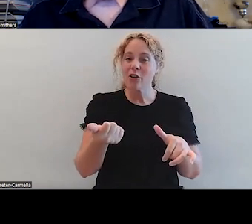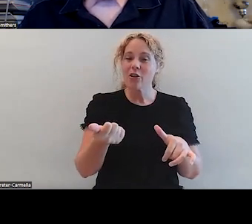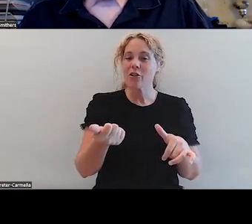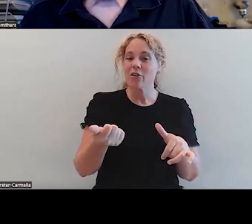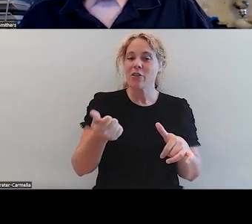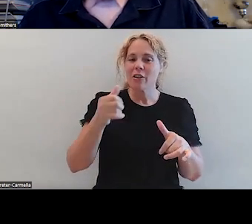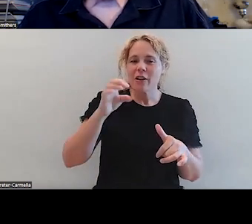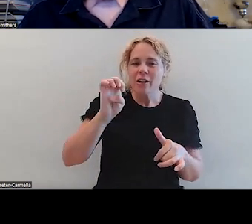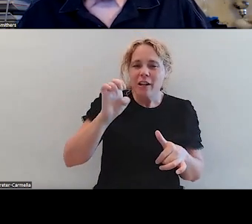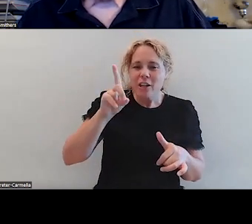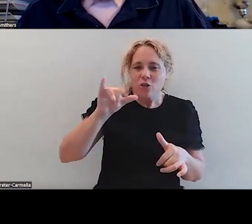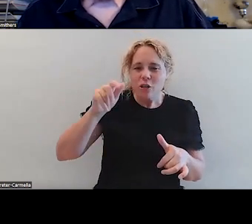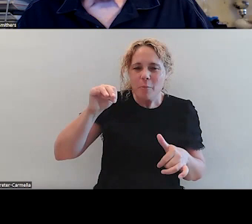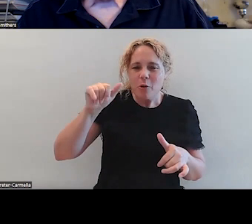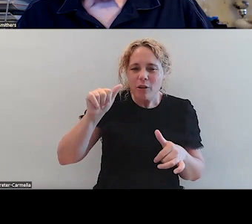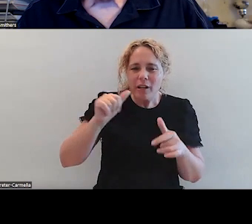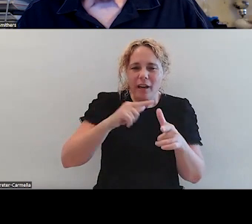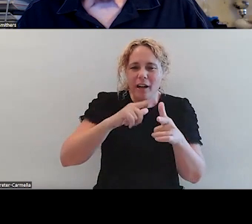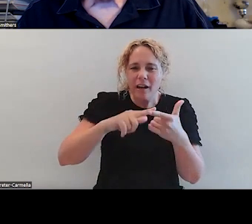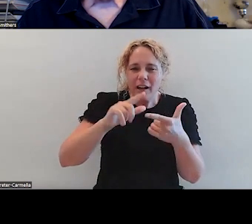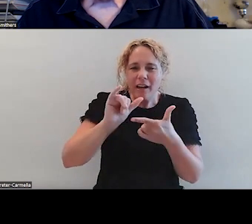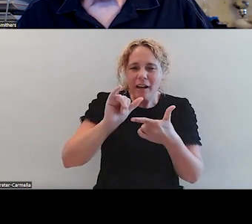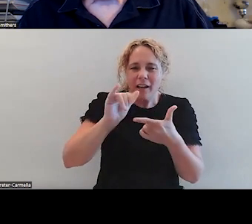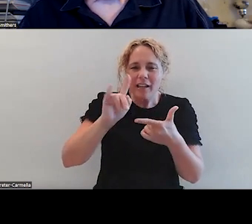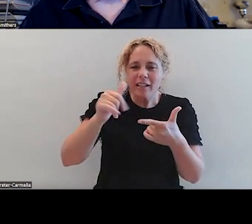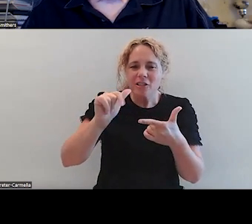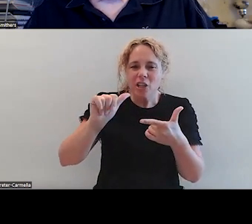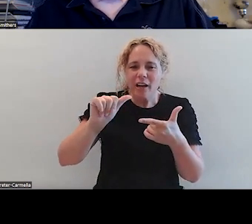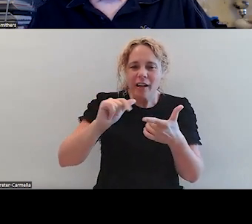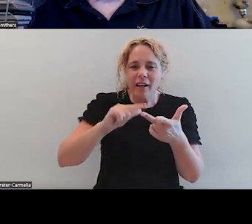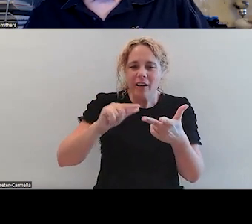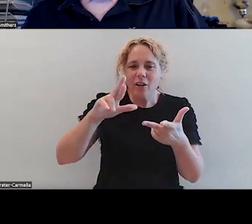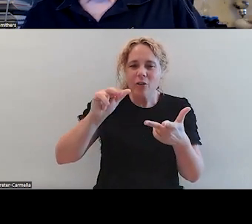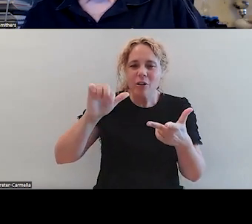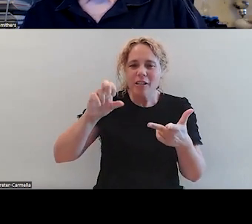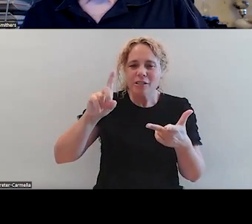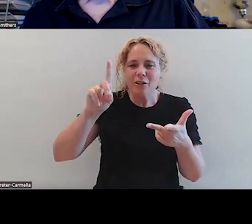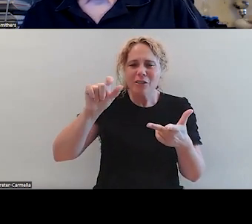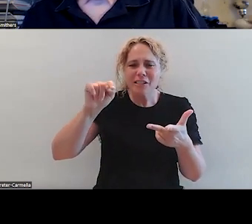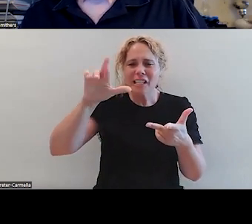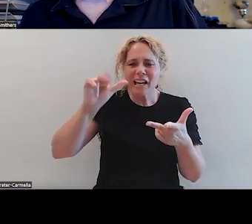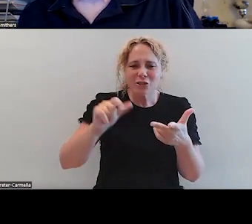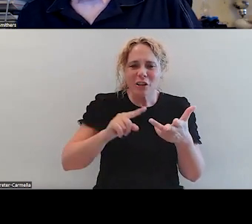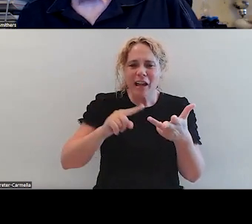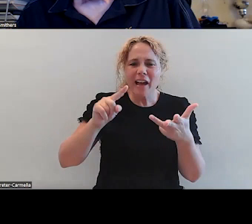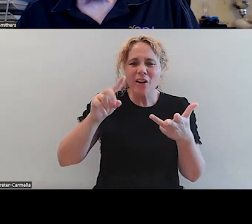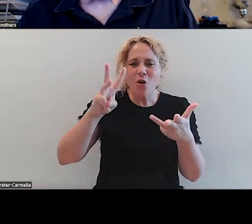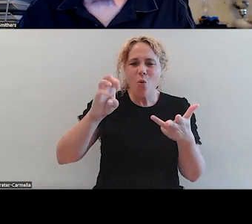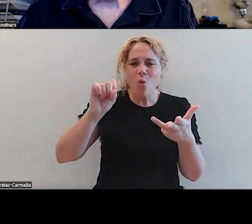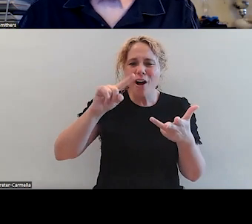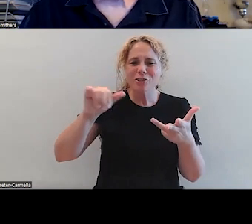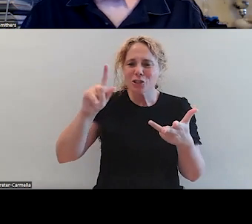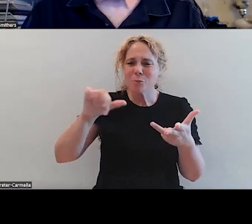ikigai, risandetra, and the Welsh mirth. I have deeply bad language skills, so excuse